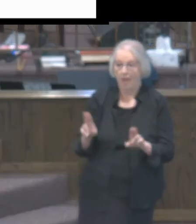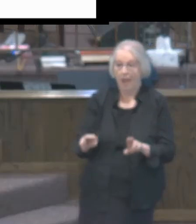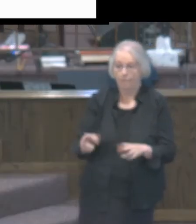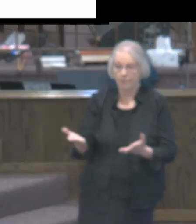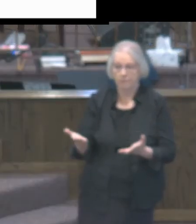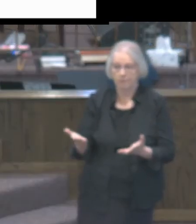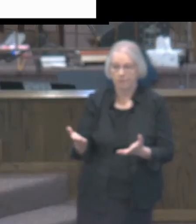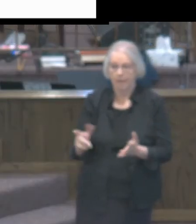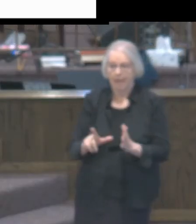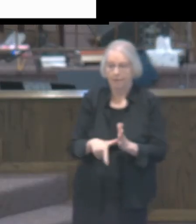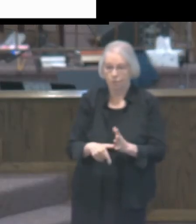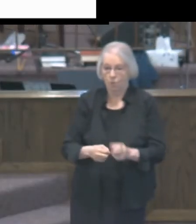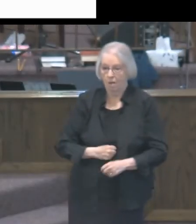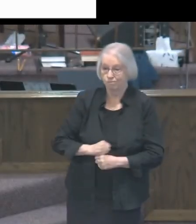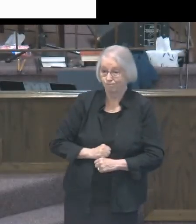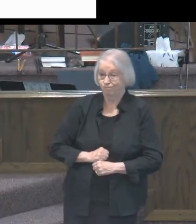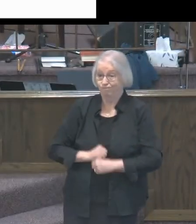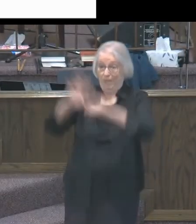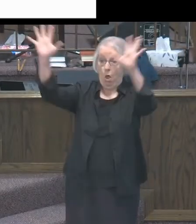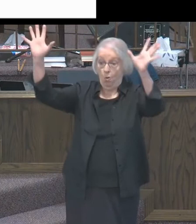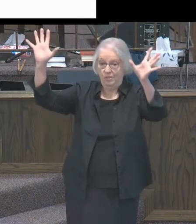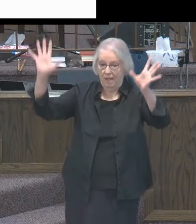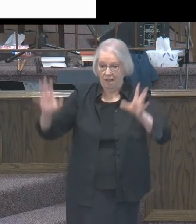the thought of being angry.